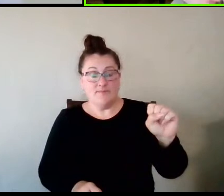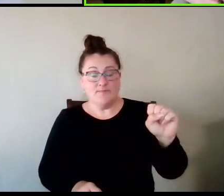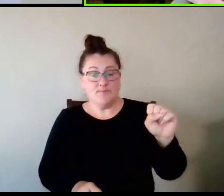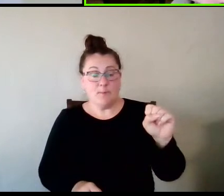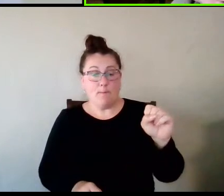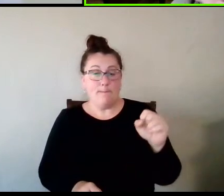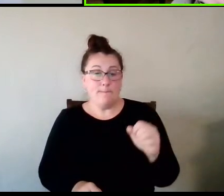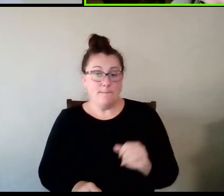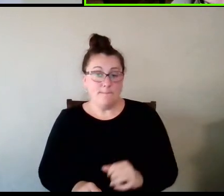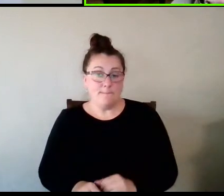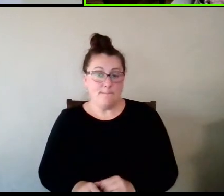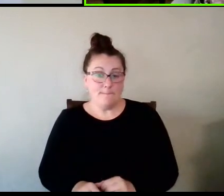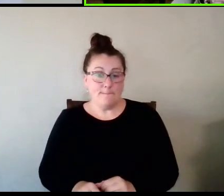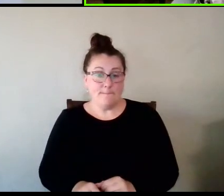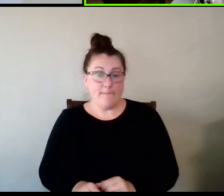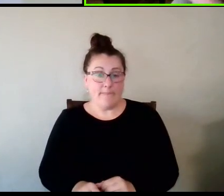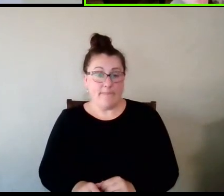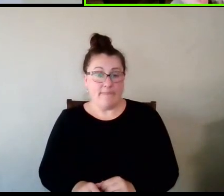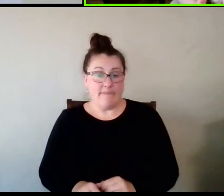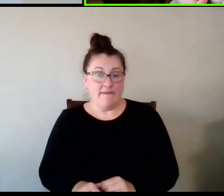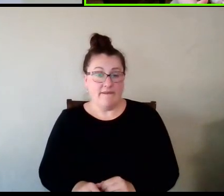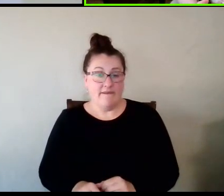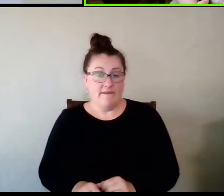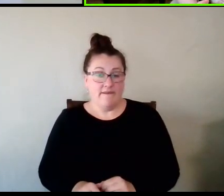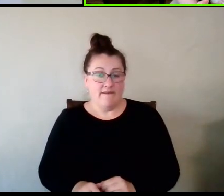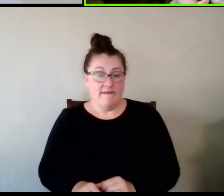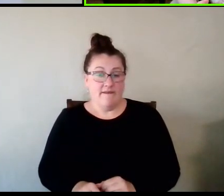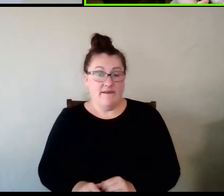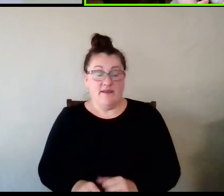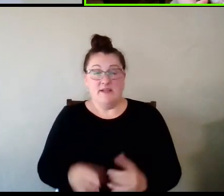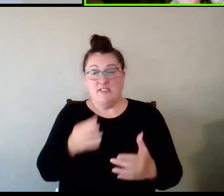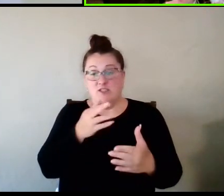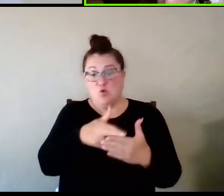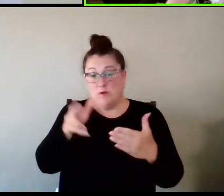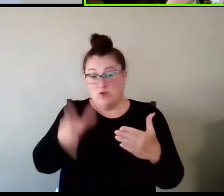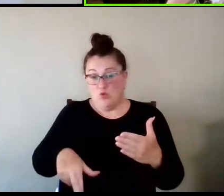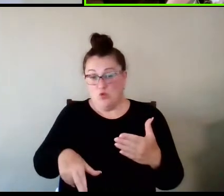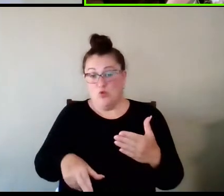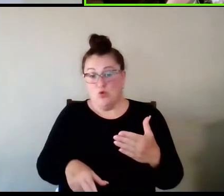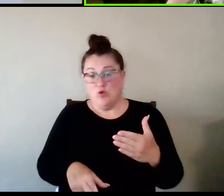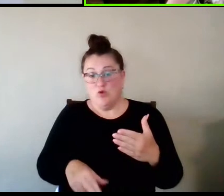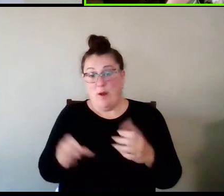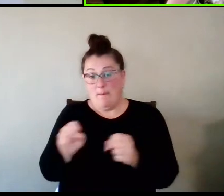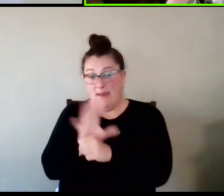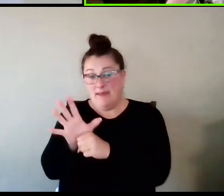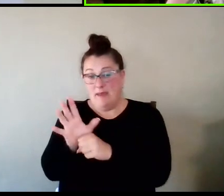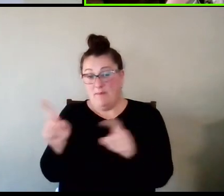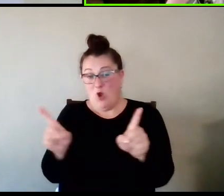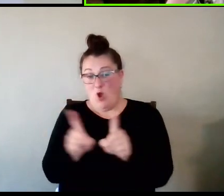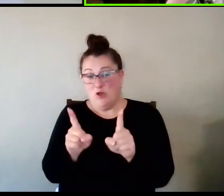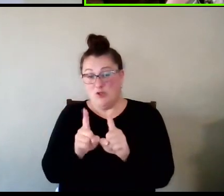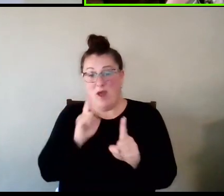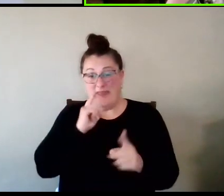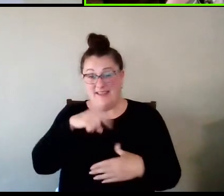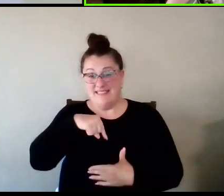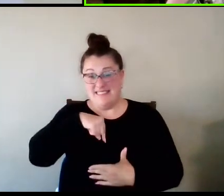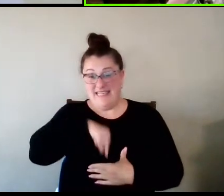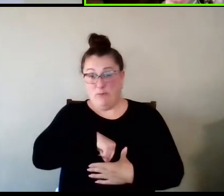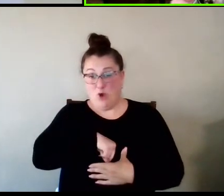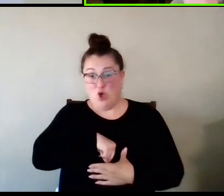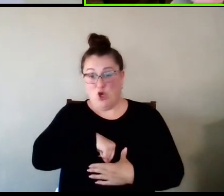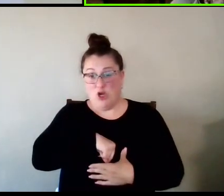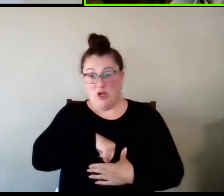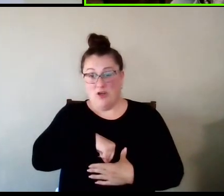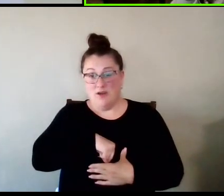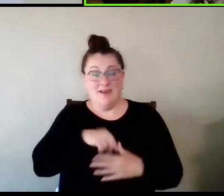is an aftermath of the pandemic, but some of it is kind of deeper. As you said,